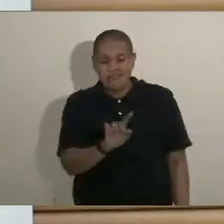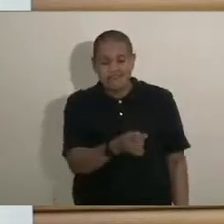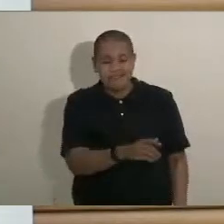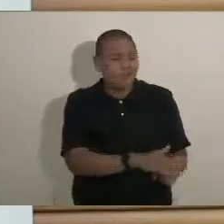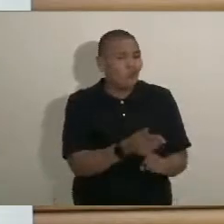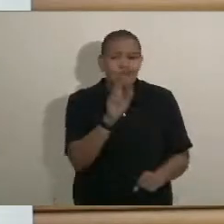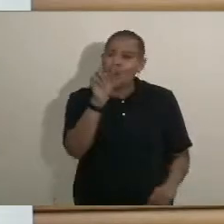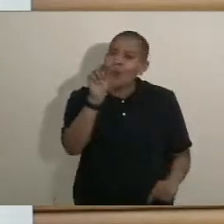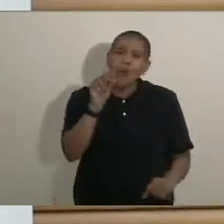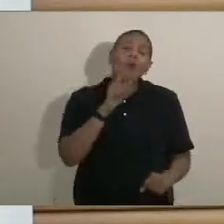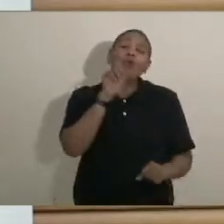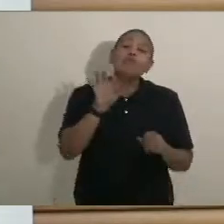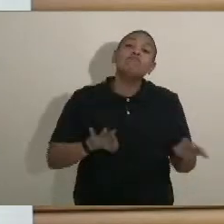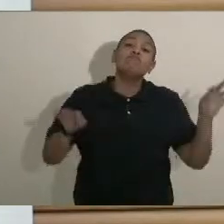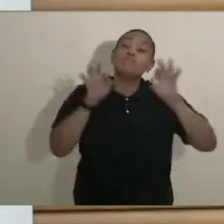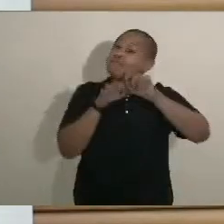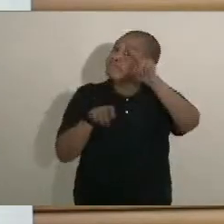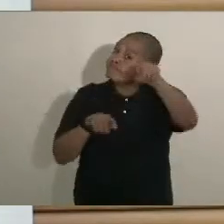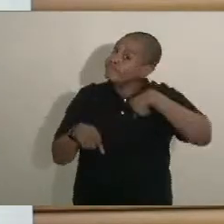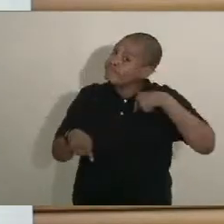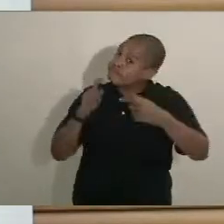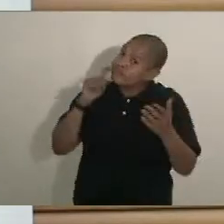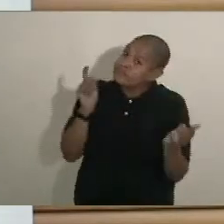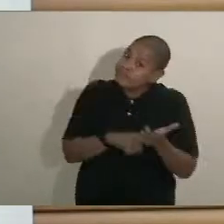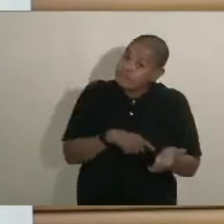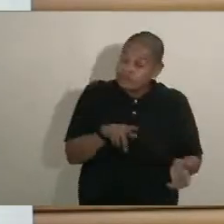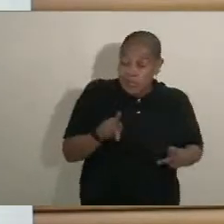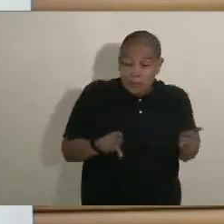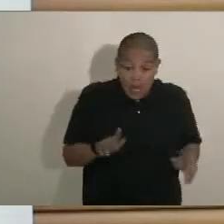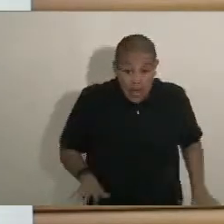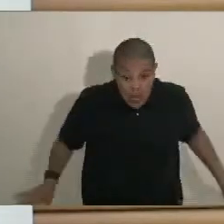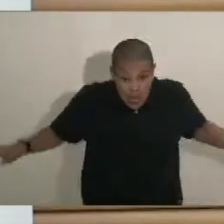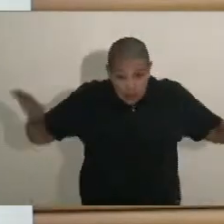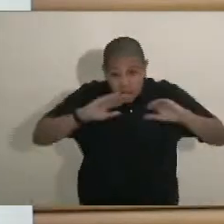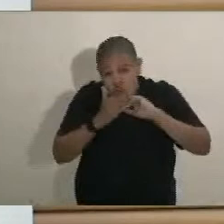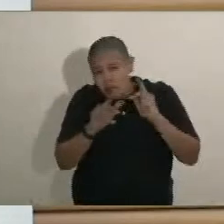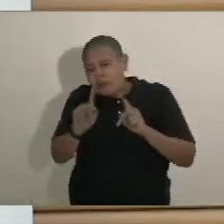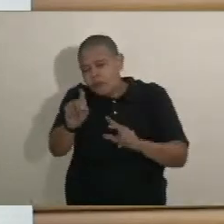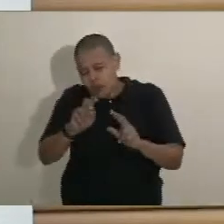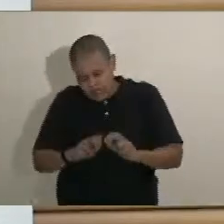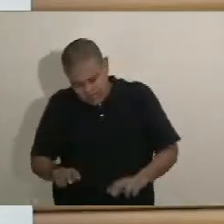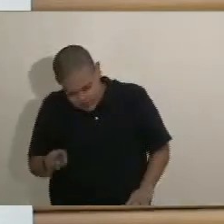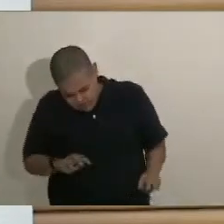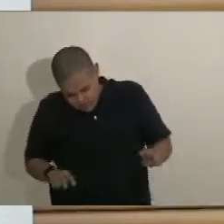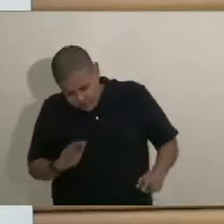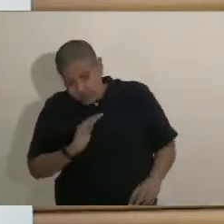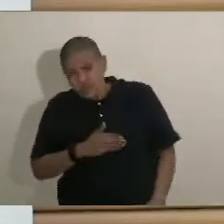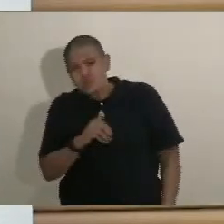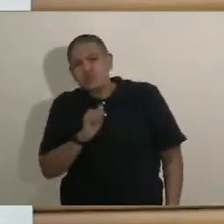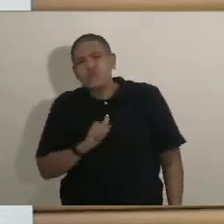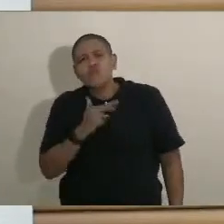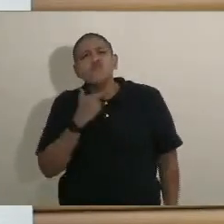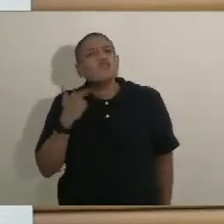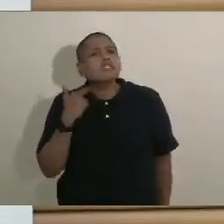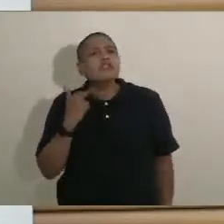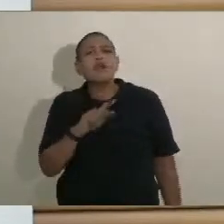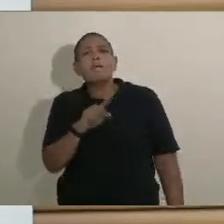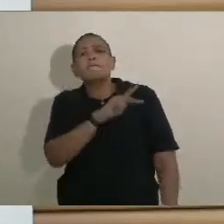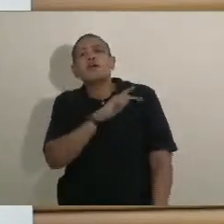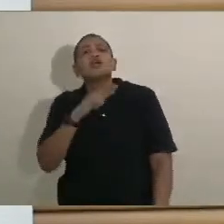It is important, though, to recognize that as individuals, as Jamaicans, we must assess our own risk, our personal